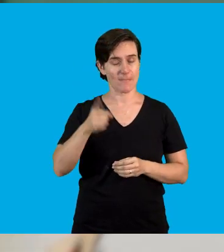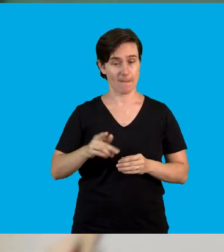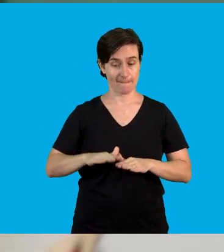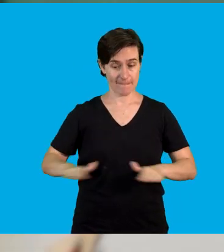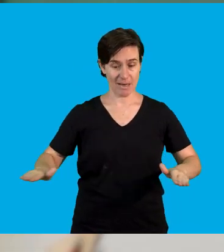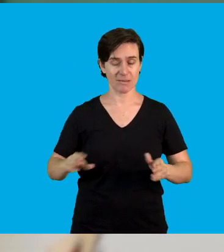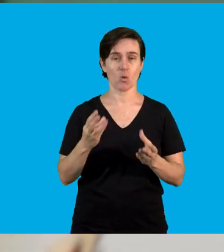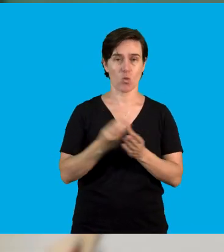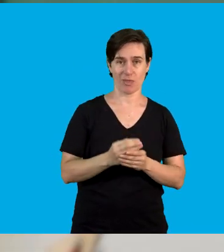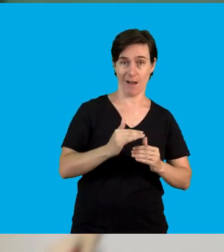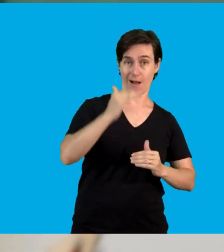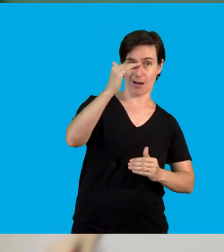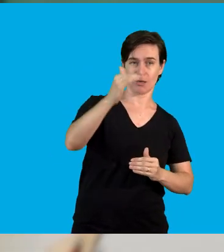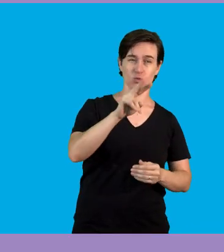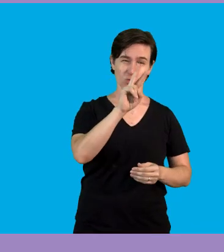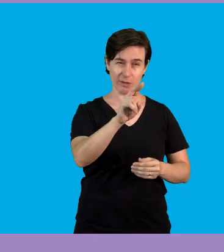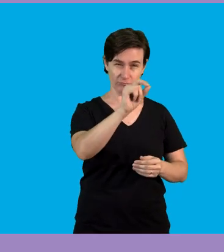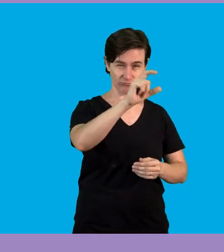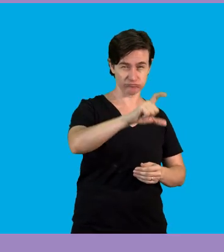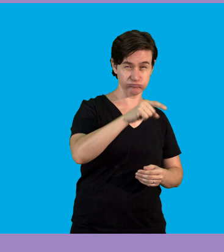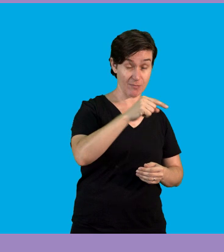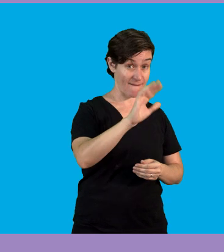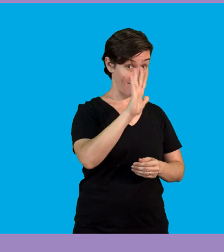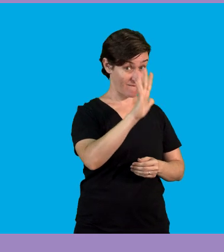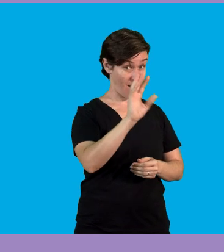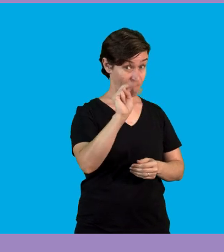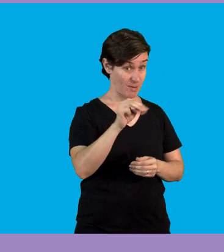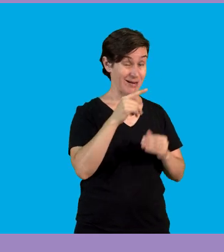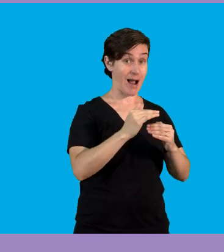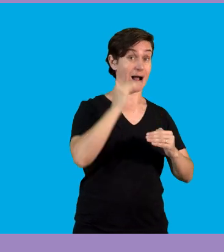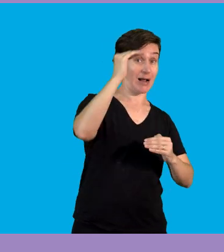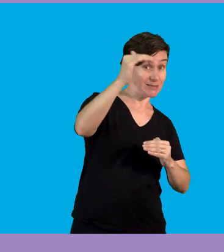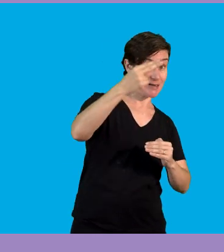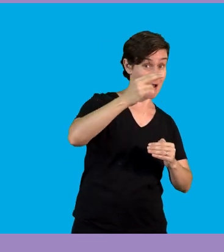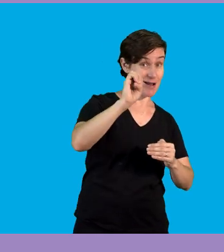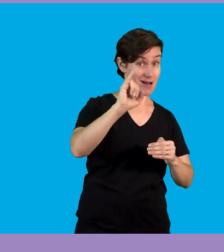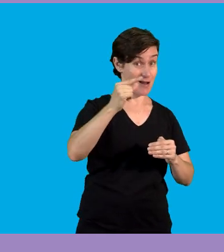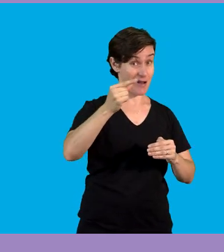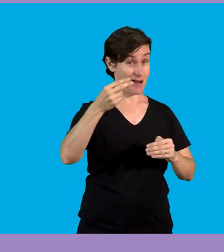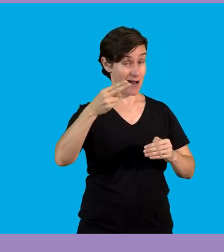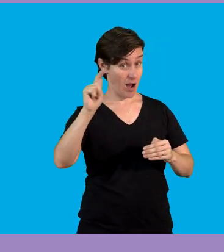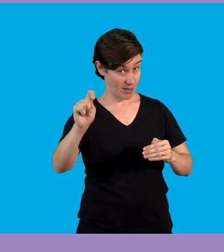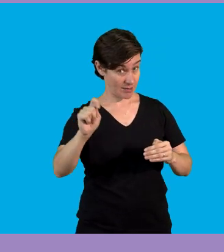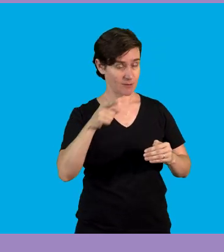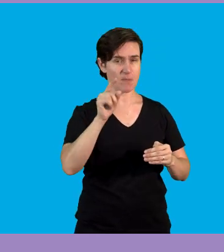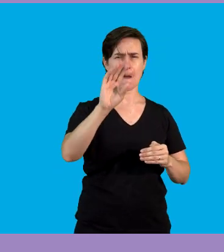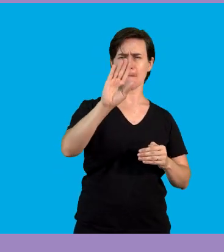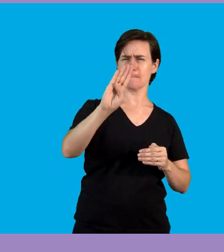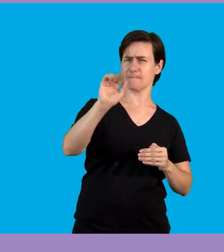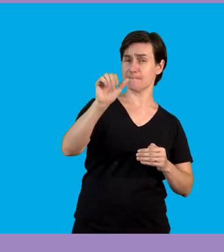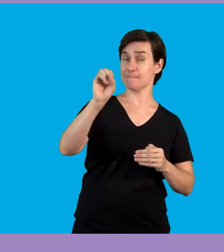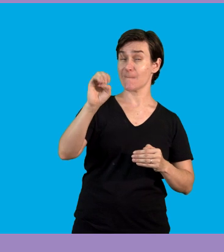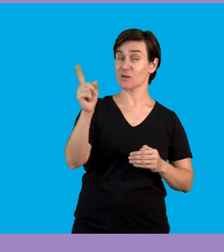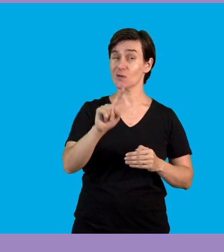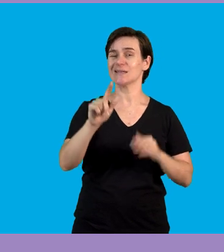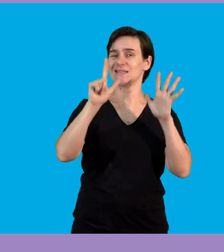and the height, which we already have here. So we have the height, which is 5 meters, and we have the base, which